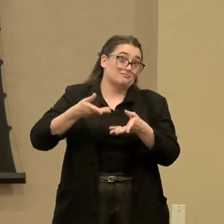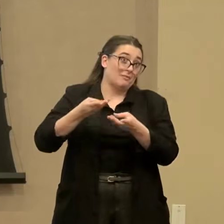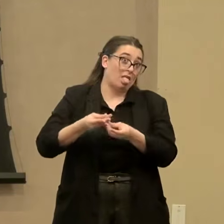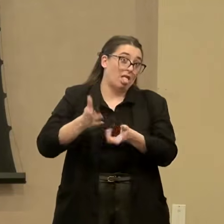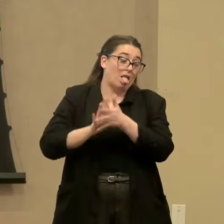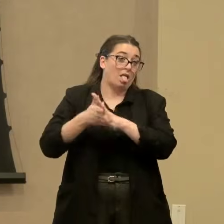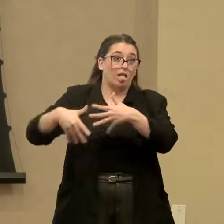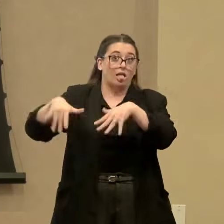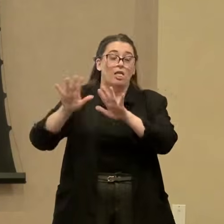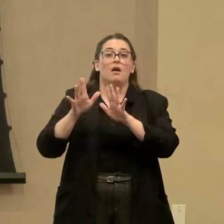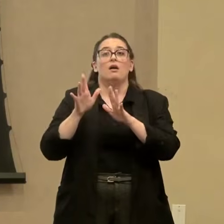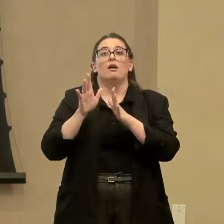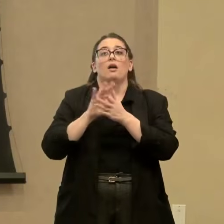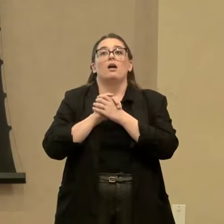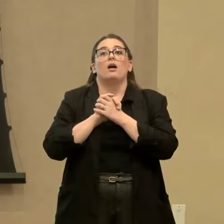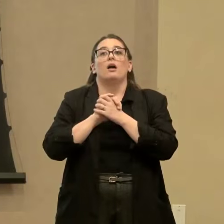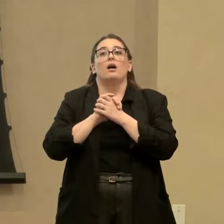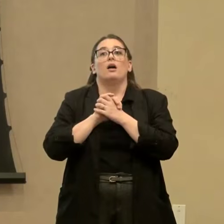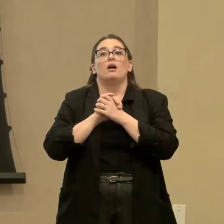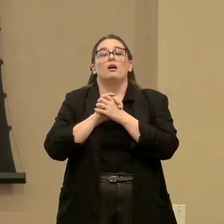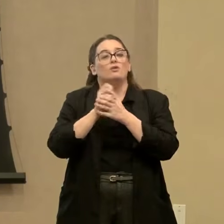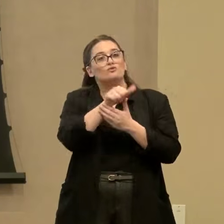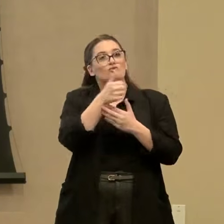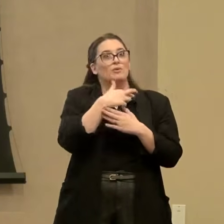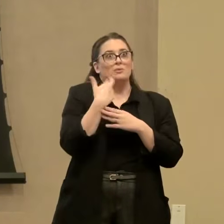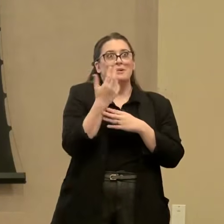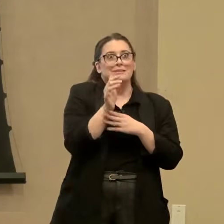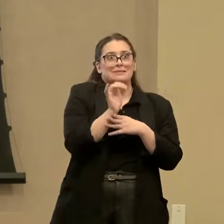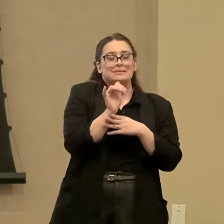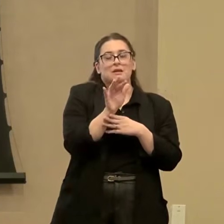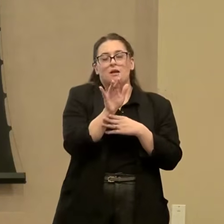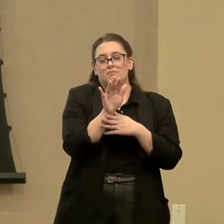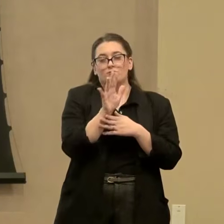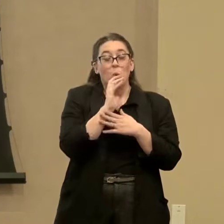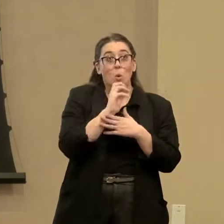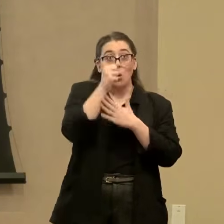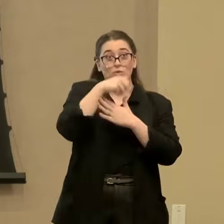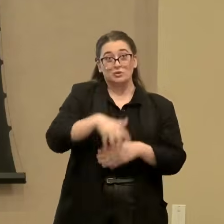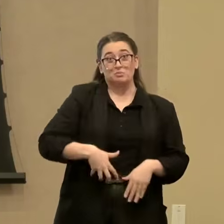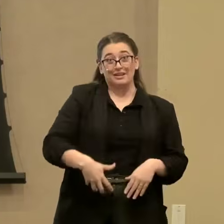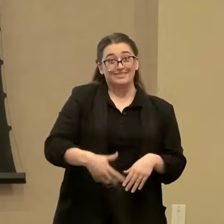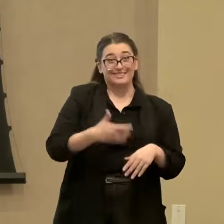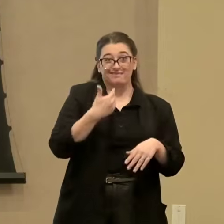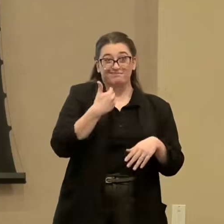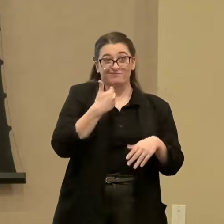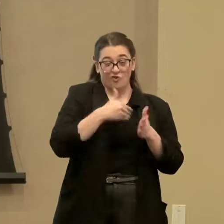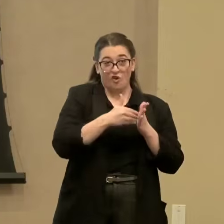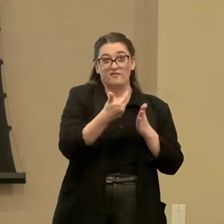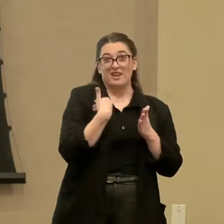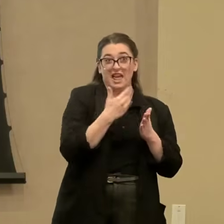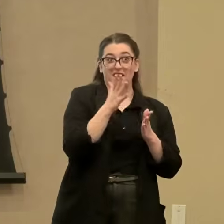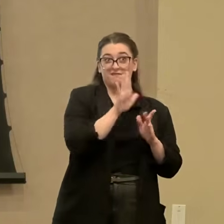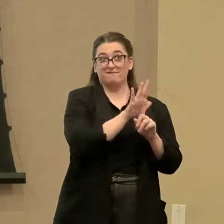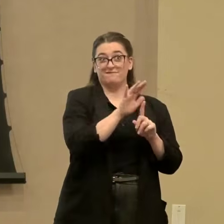advice for that, or because there's other risks, obviously, with an older pregnancy, being totally. Older when you do that. That